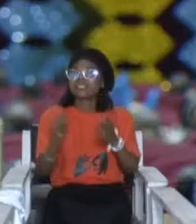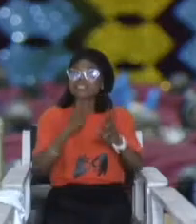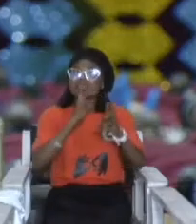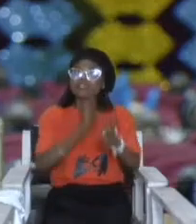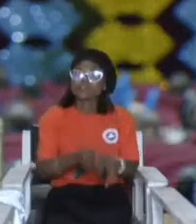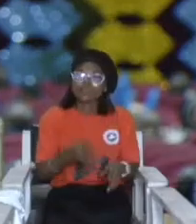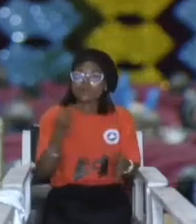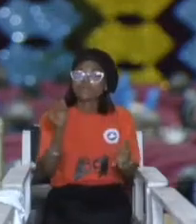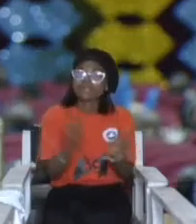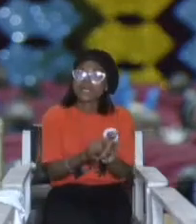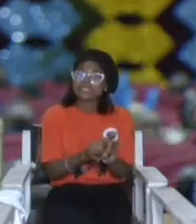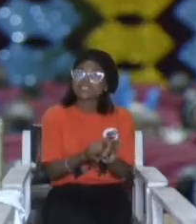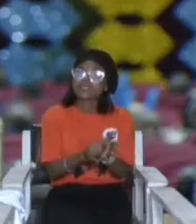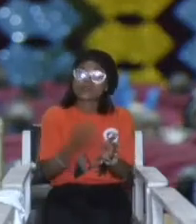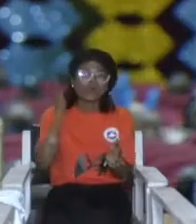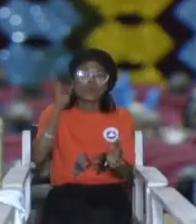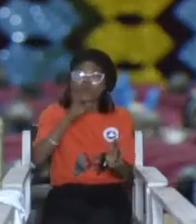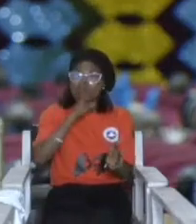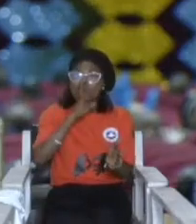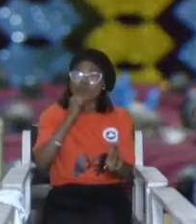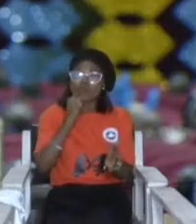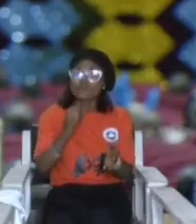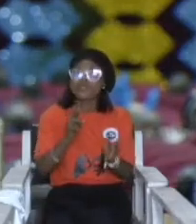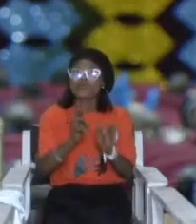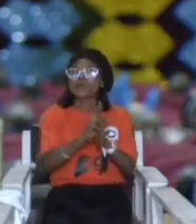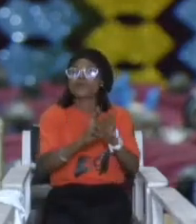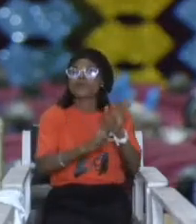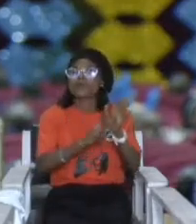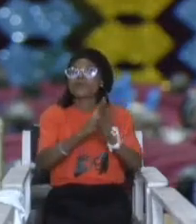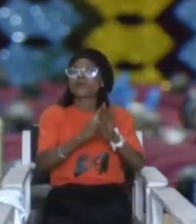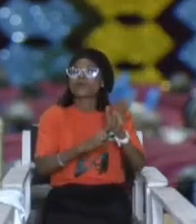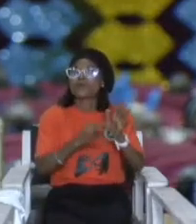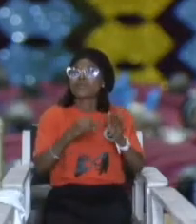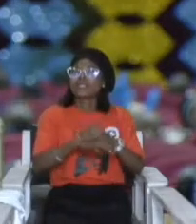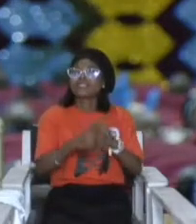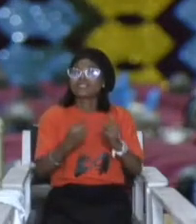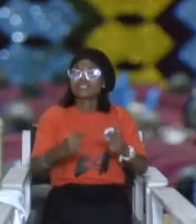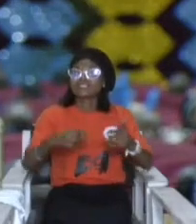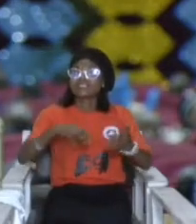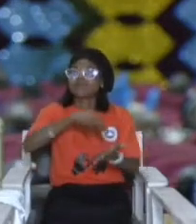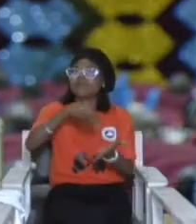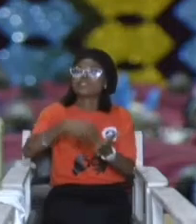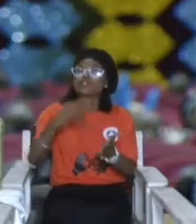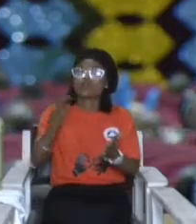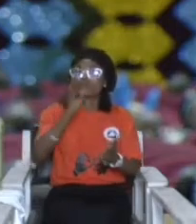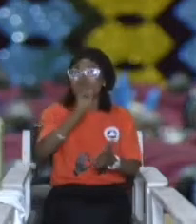that will be ruling in the midst of thy enemies.